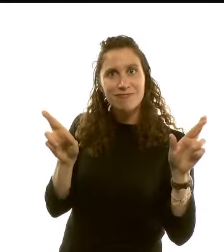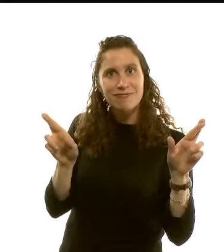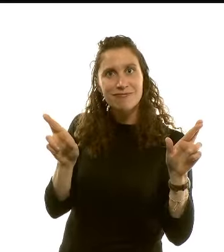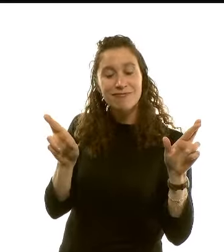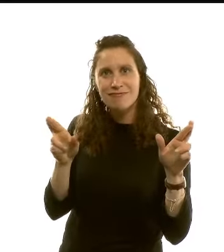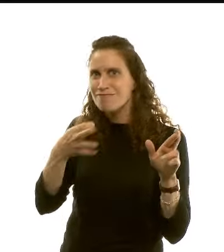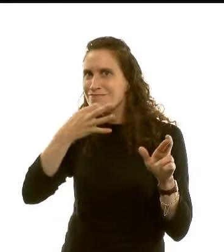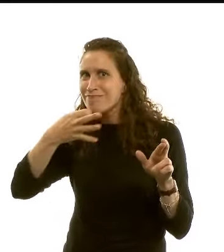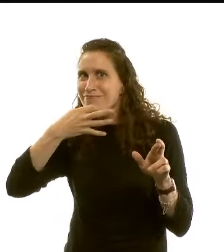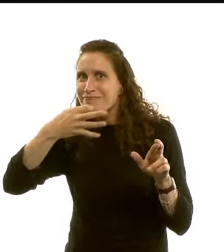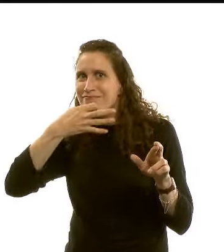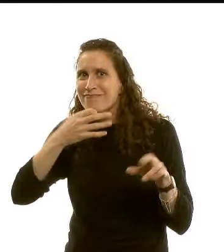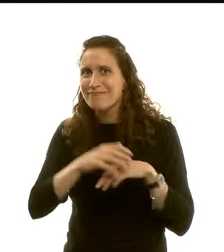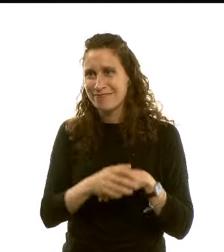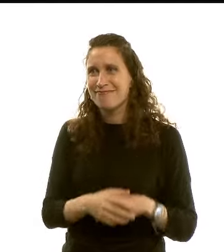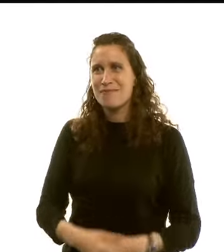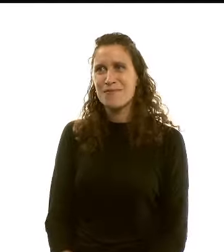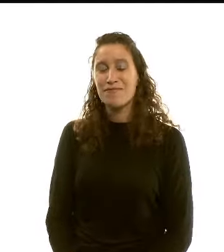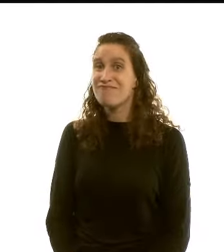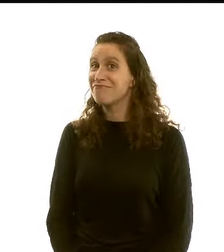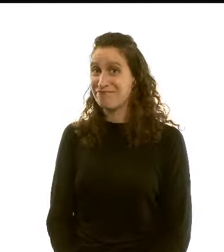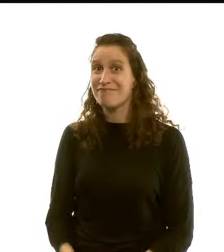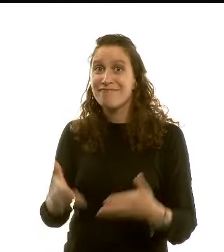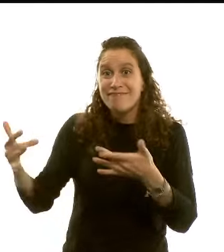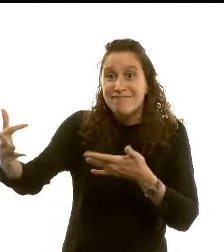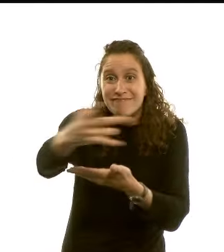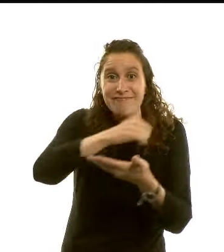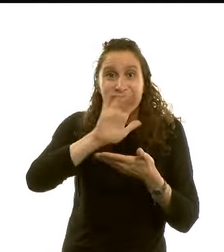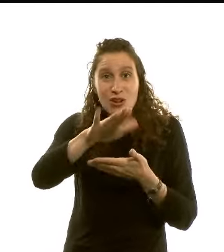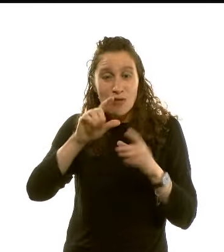up. So really, grab your bricks.